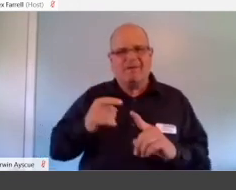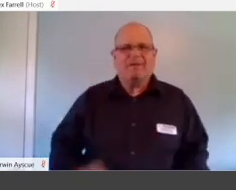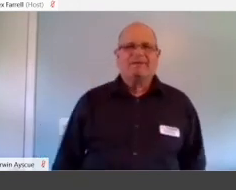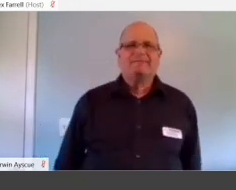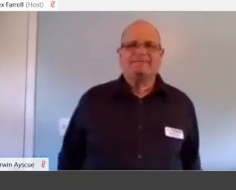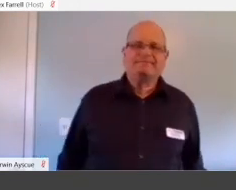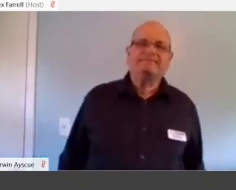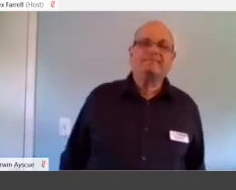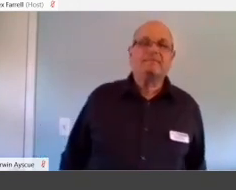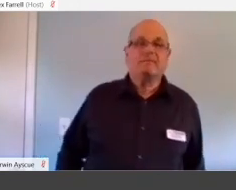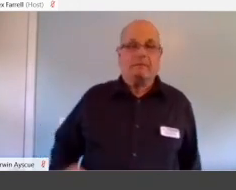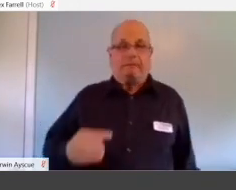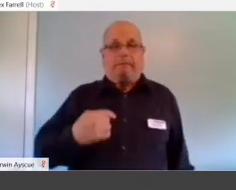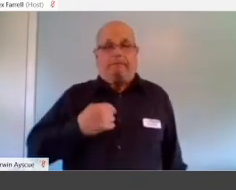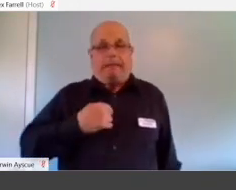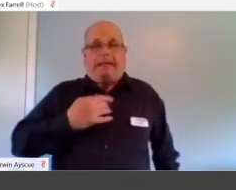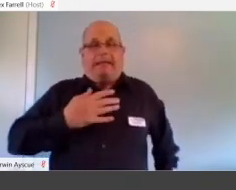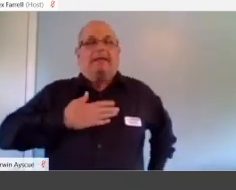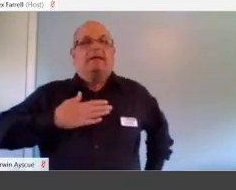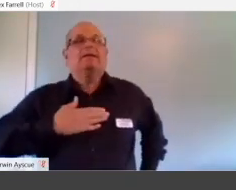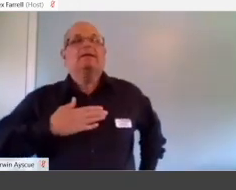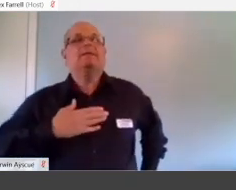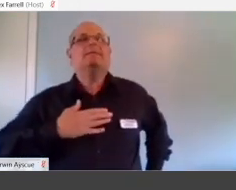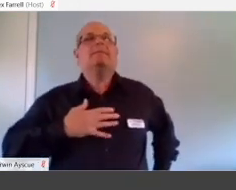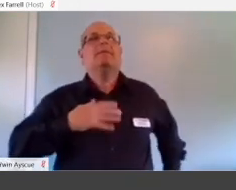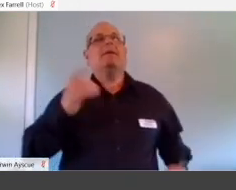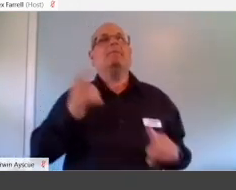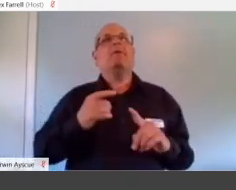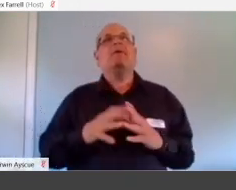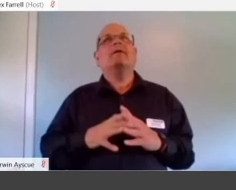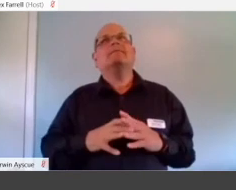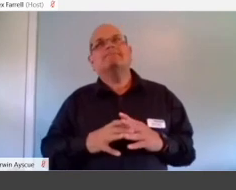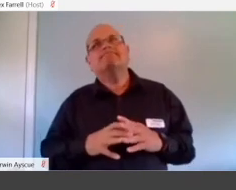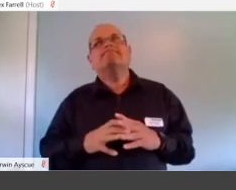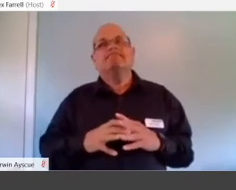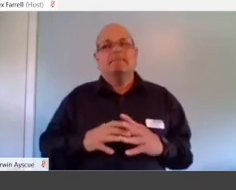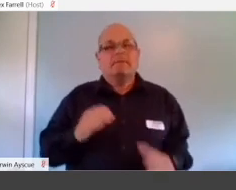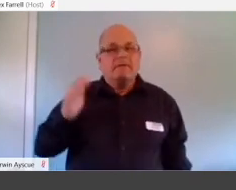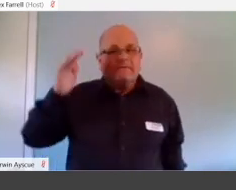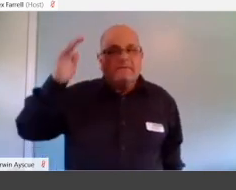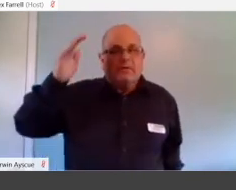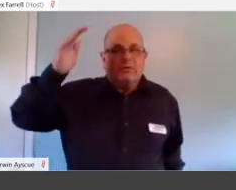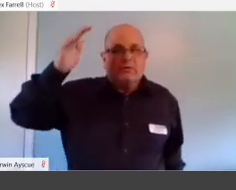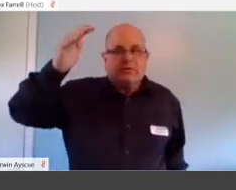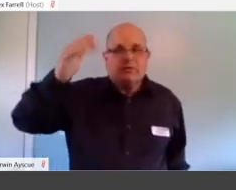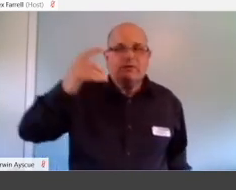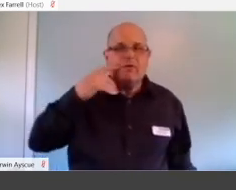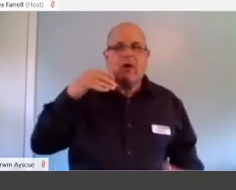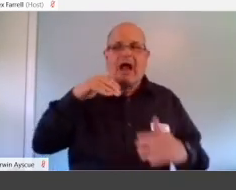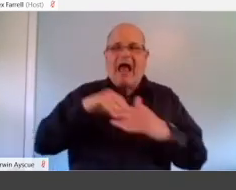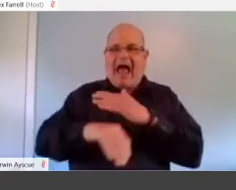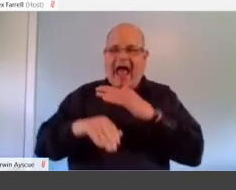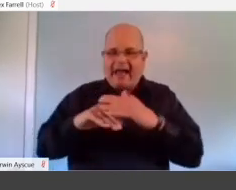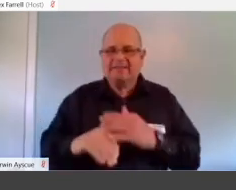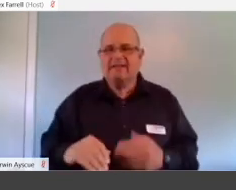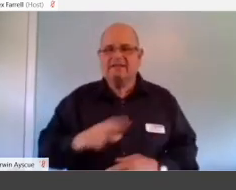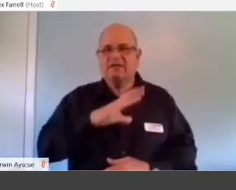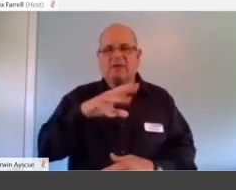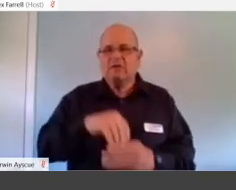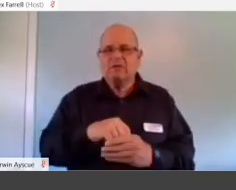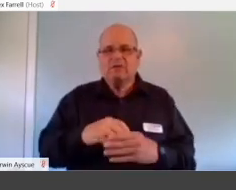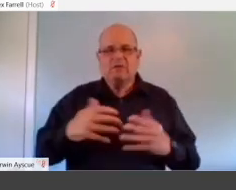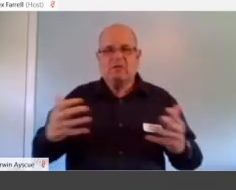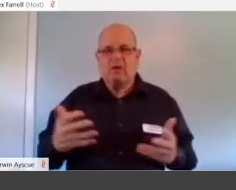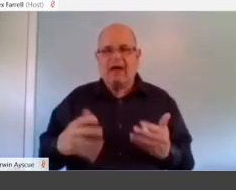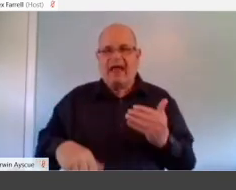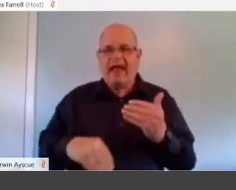I think for me, the future that I'm looking for in accessibility and inclusivity is